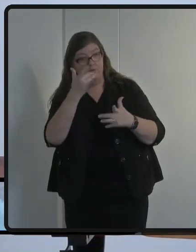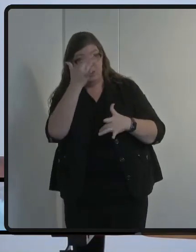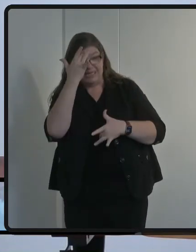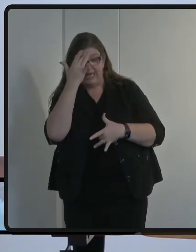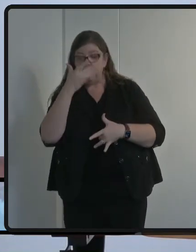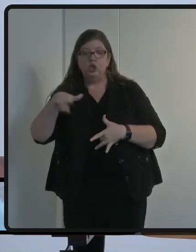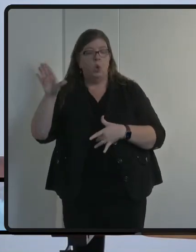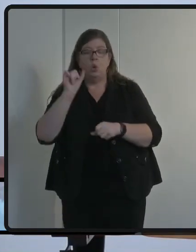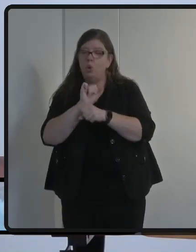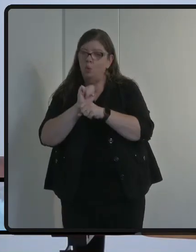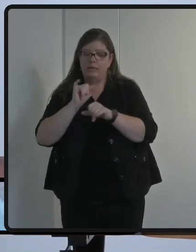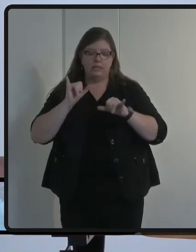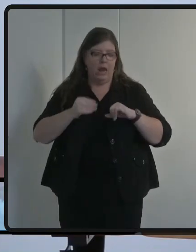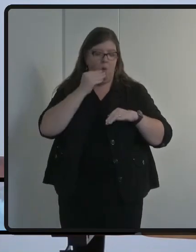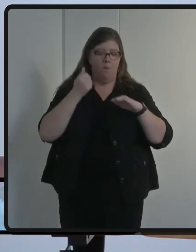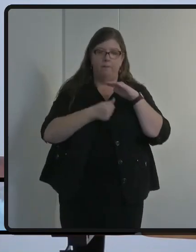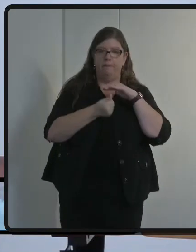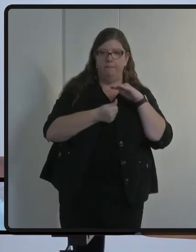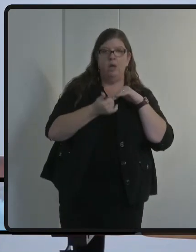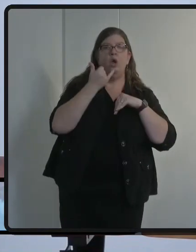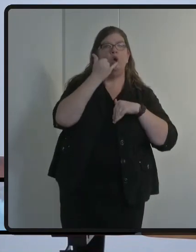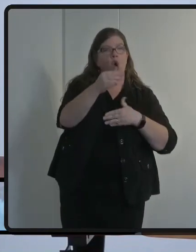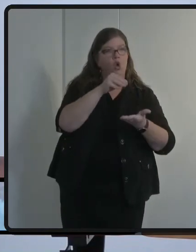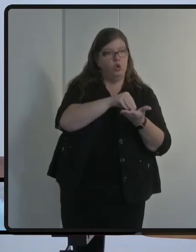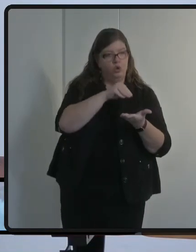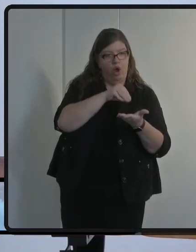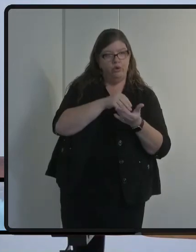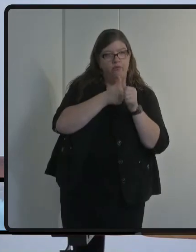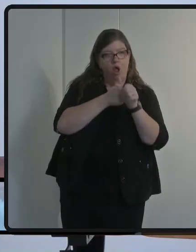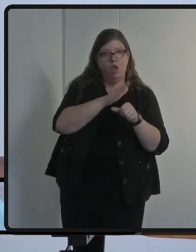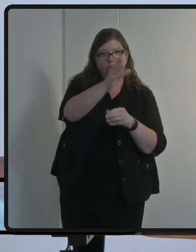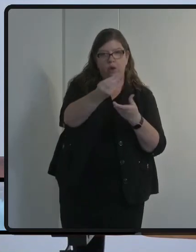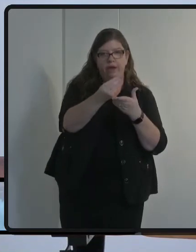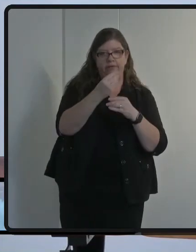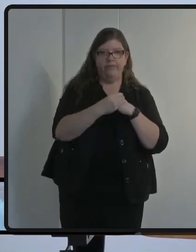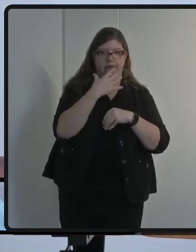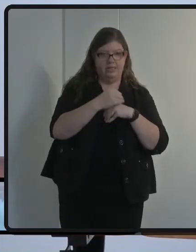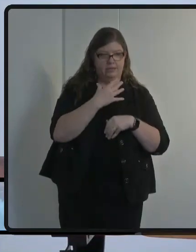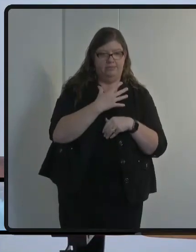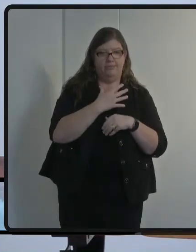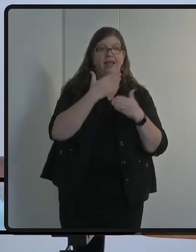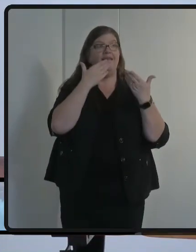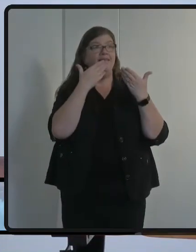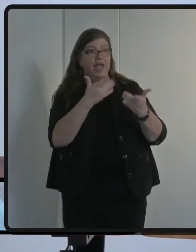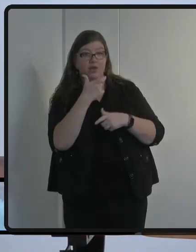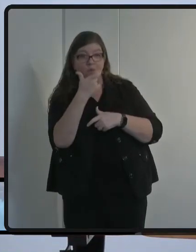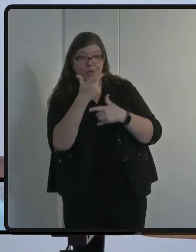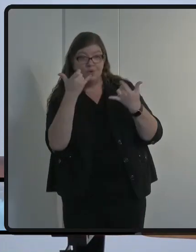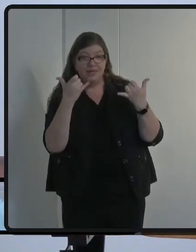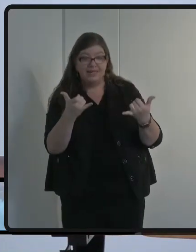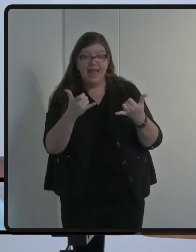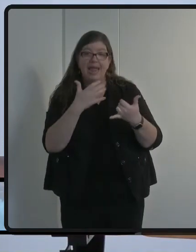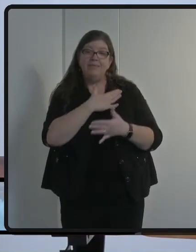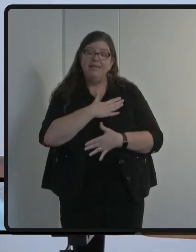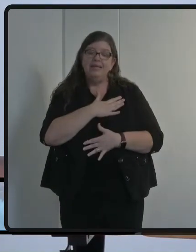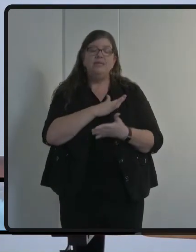work, and isolate yourself. Call your doctor or clinic and follow their medical advice. Thank you for joining us today. Please be kind,